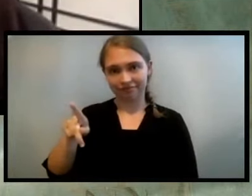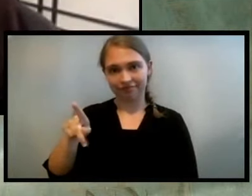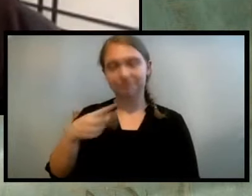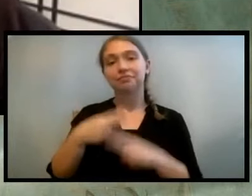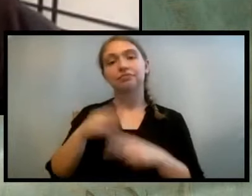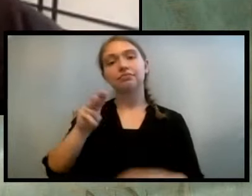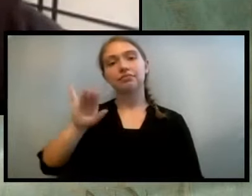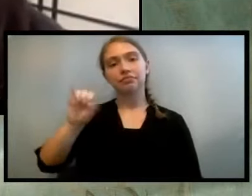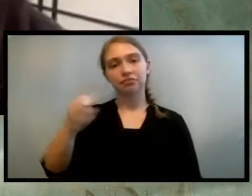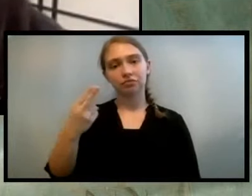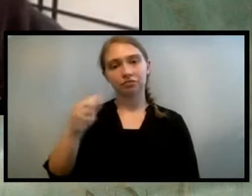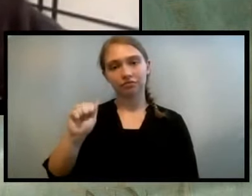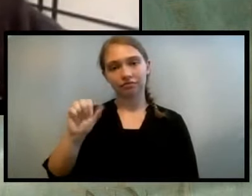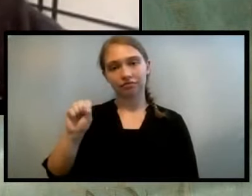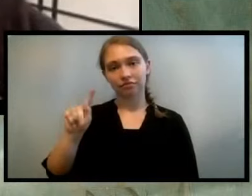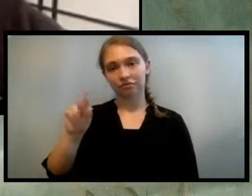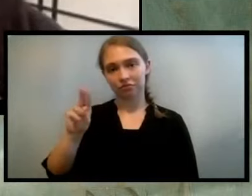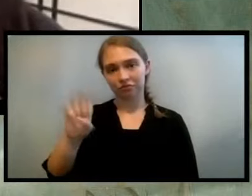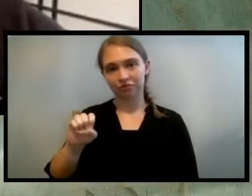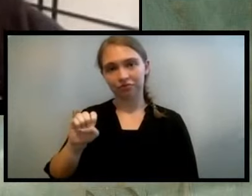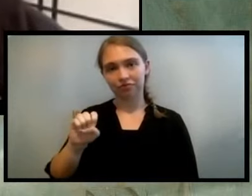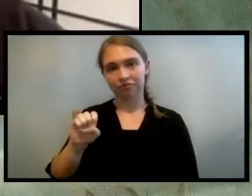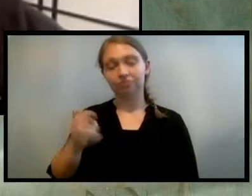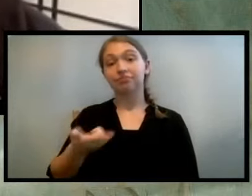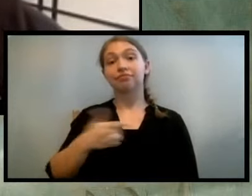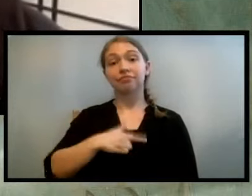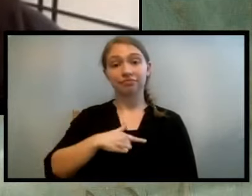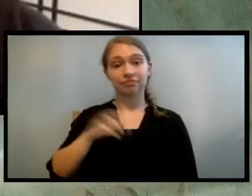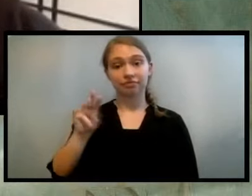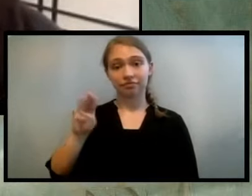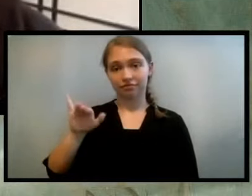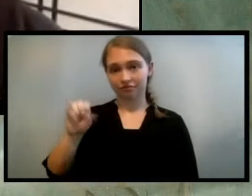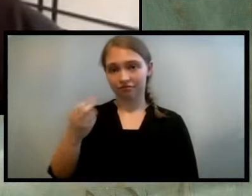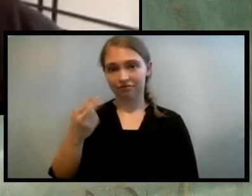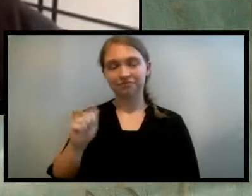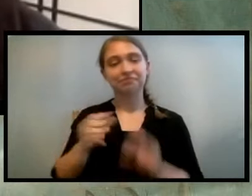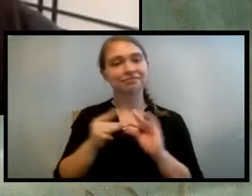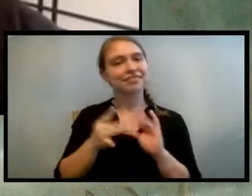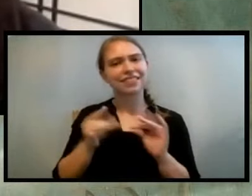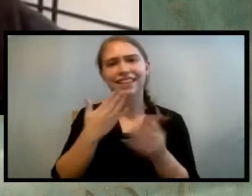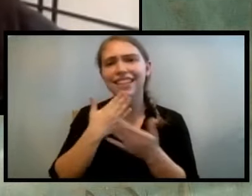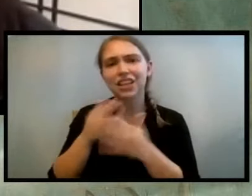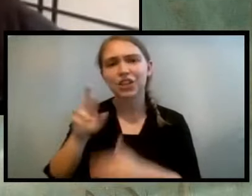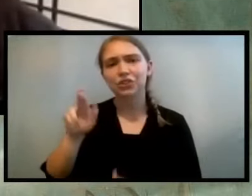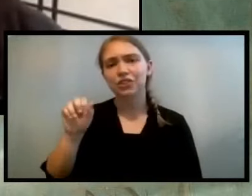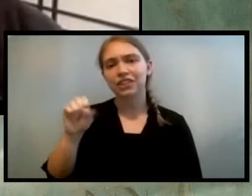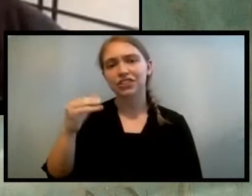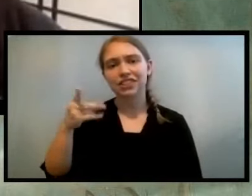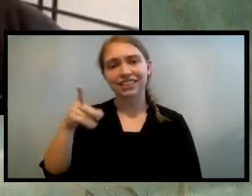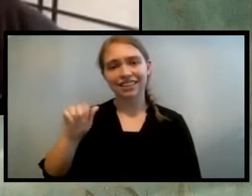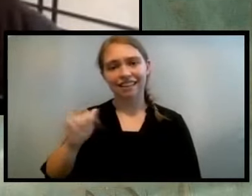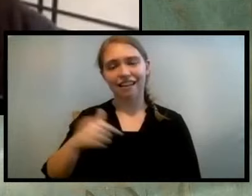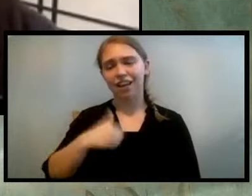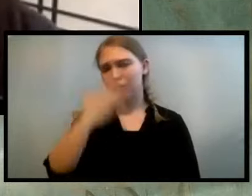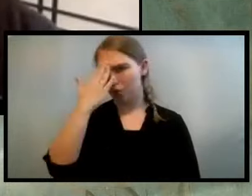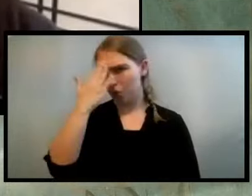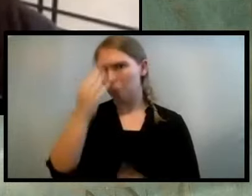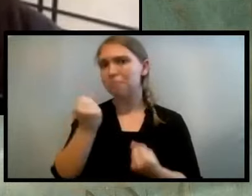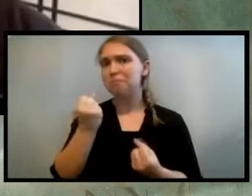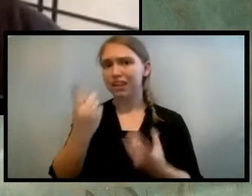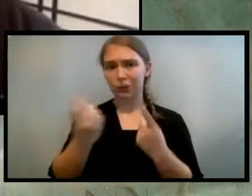Thank you, Rashida. And as Rashida mentioned, we know that you're going to have a lot of questions for us and for the